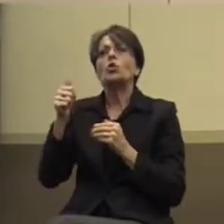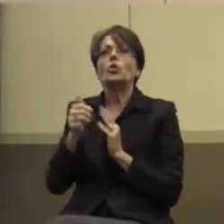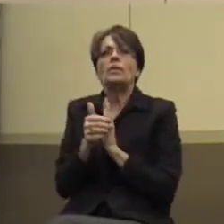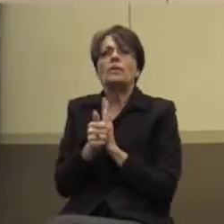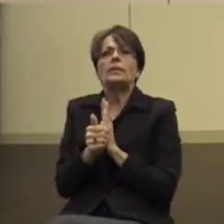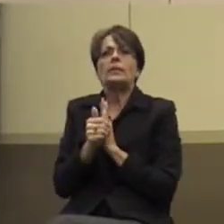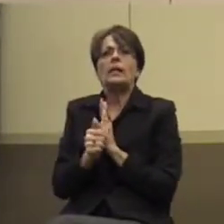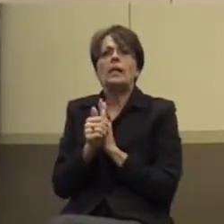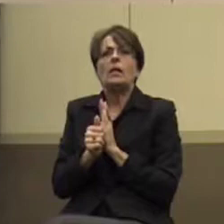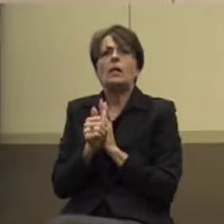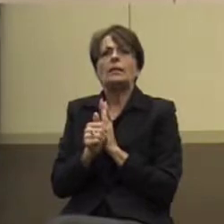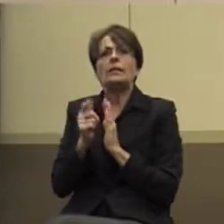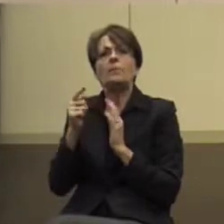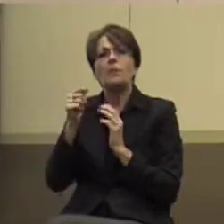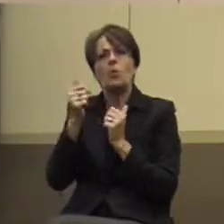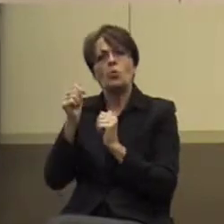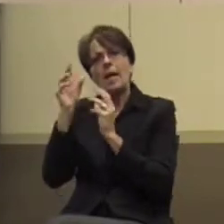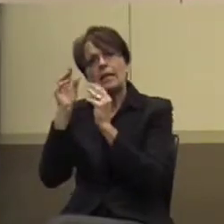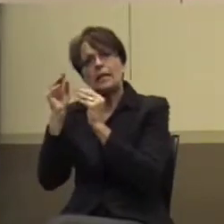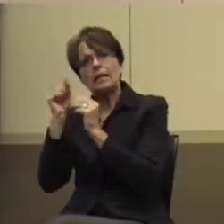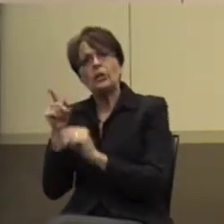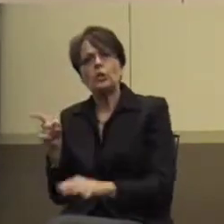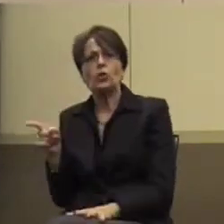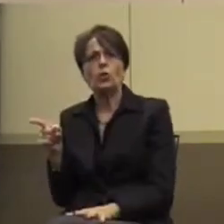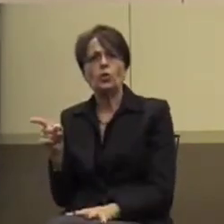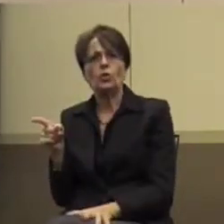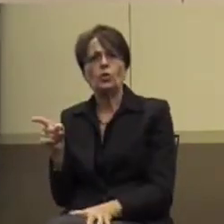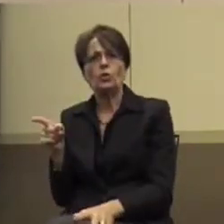alternative skills? They were trying to teach her,